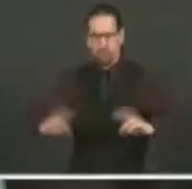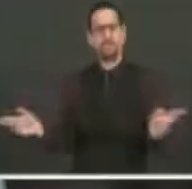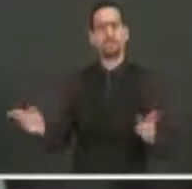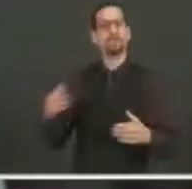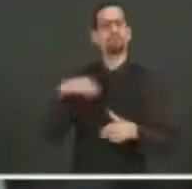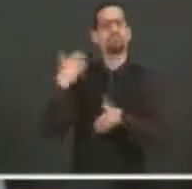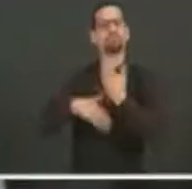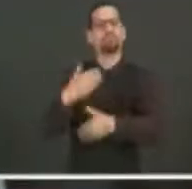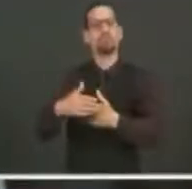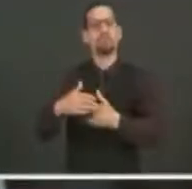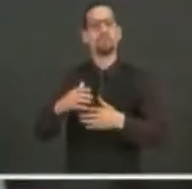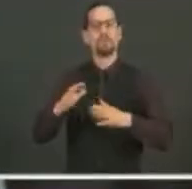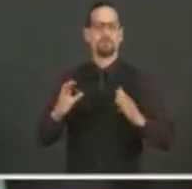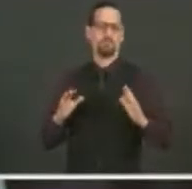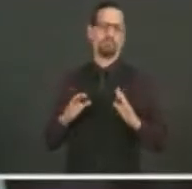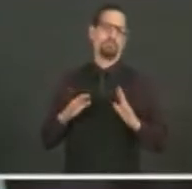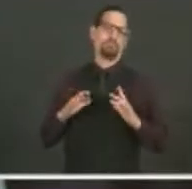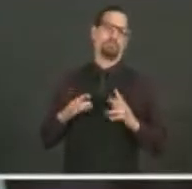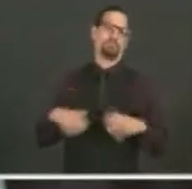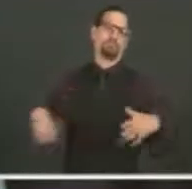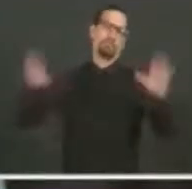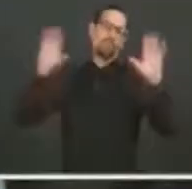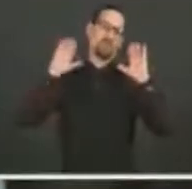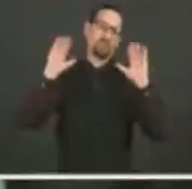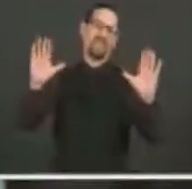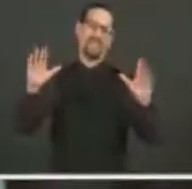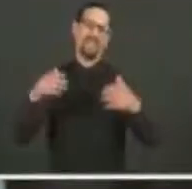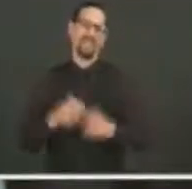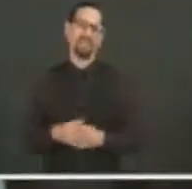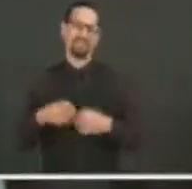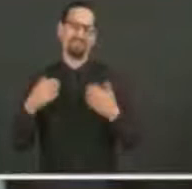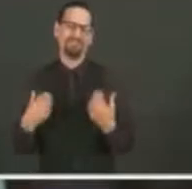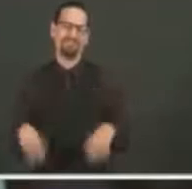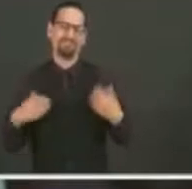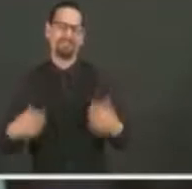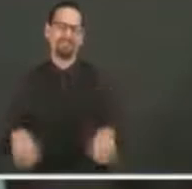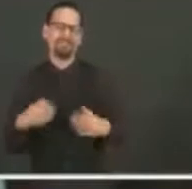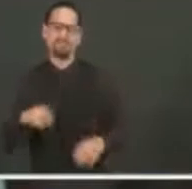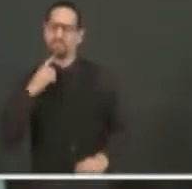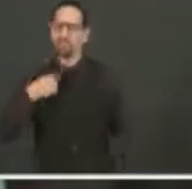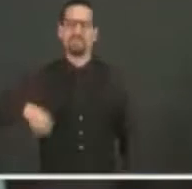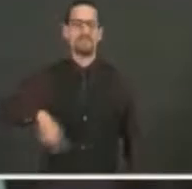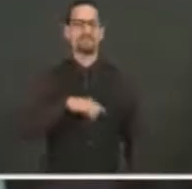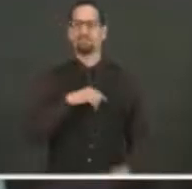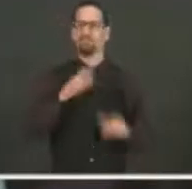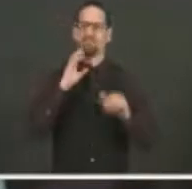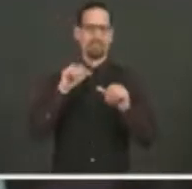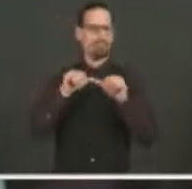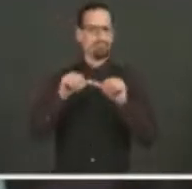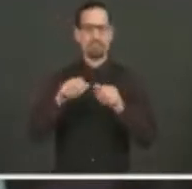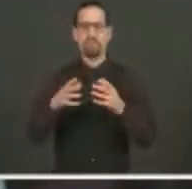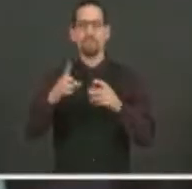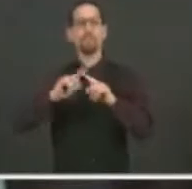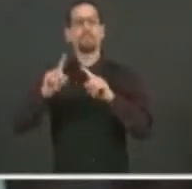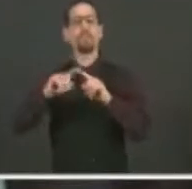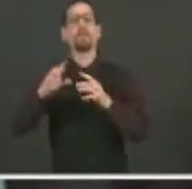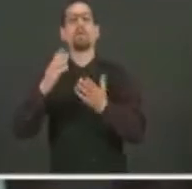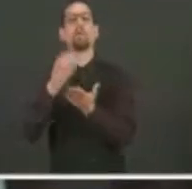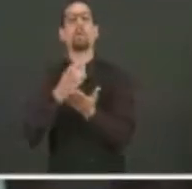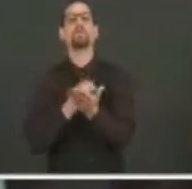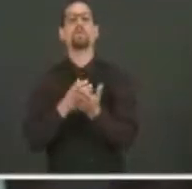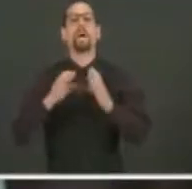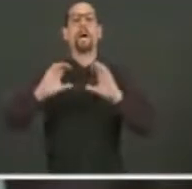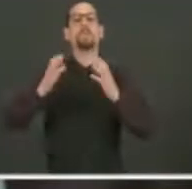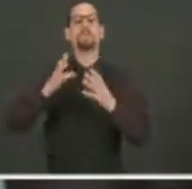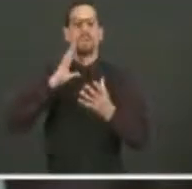online classes for the summer. I want you to know we're continuing to add We're going to try to keep up with you, and we've heard some of your